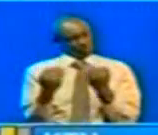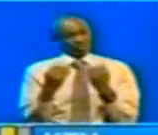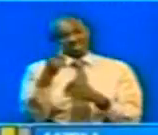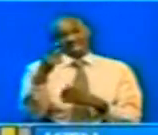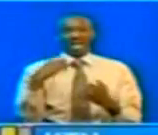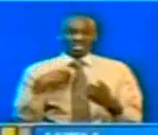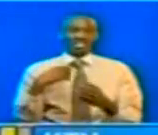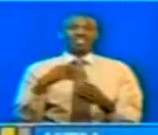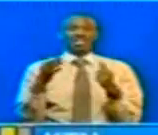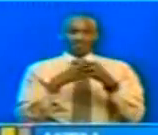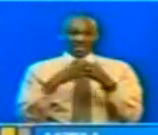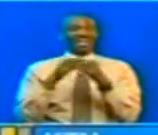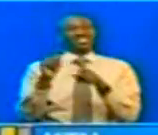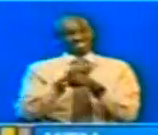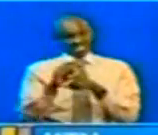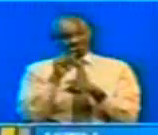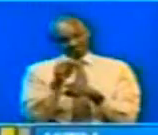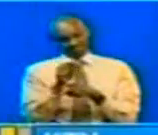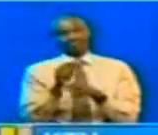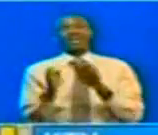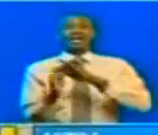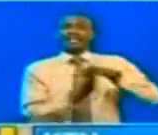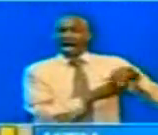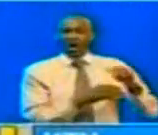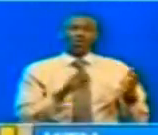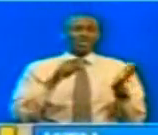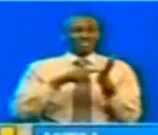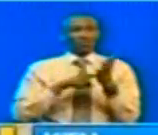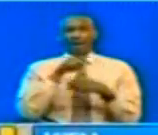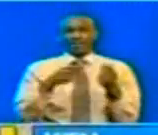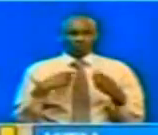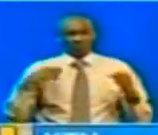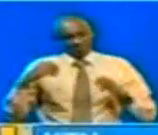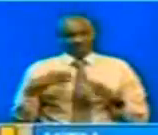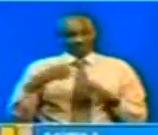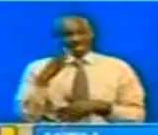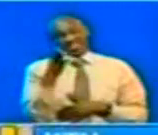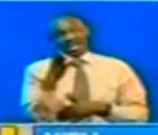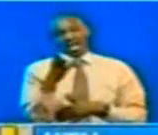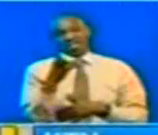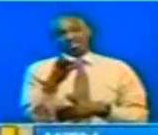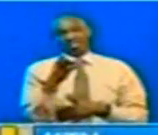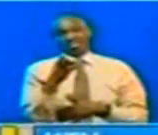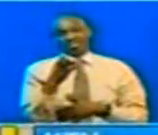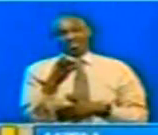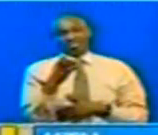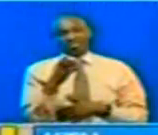training. On the issue of the fear